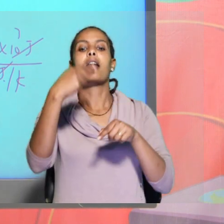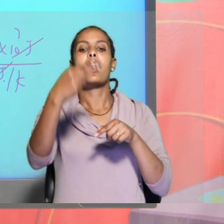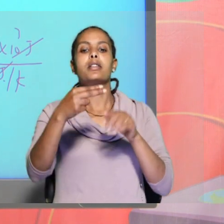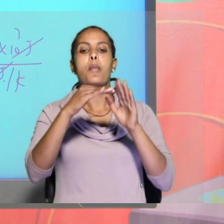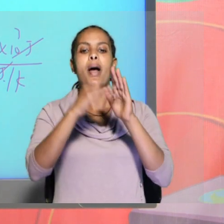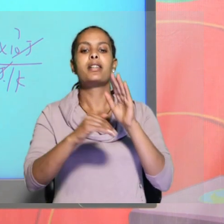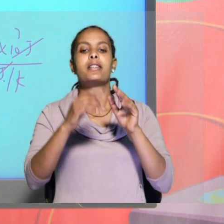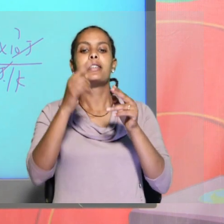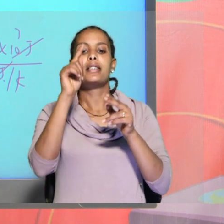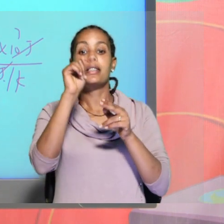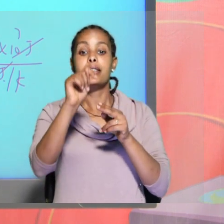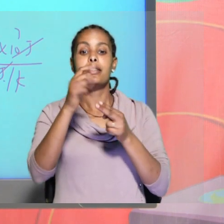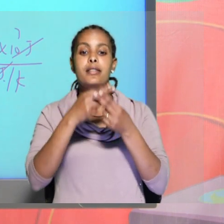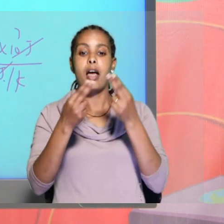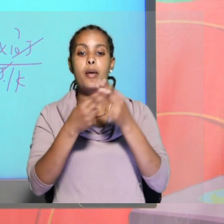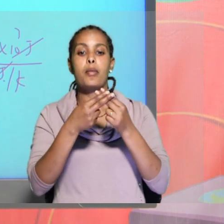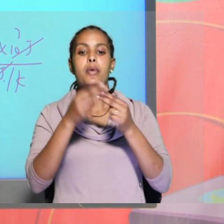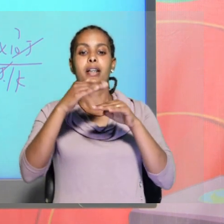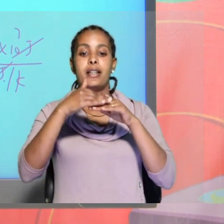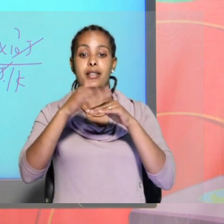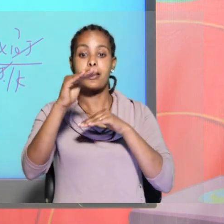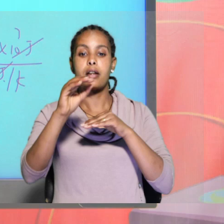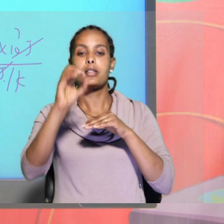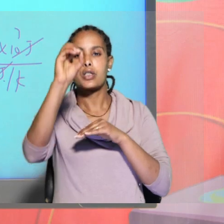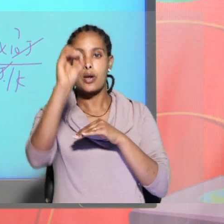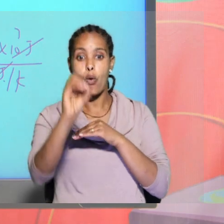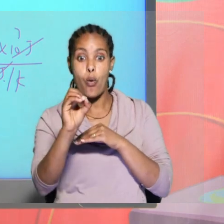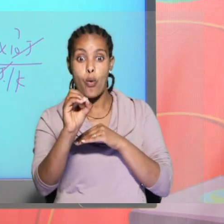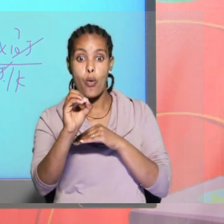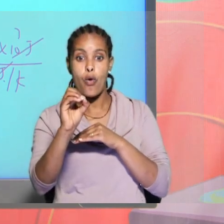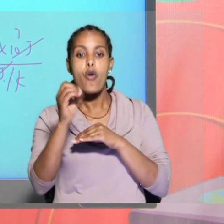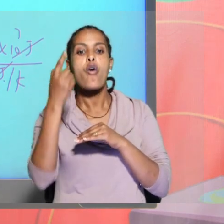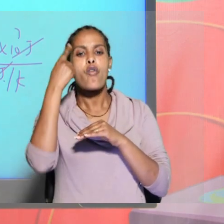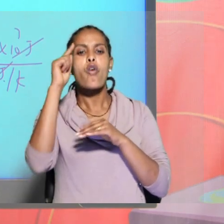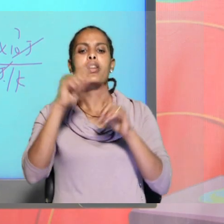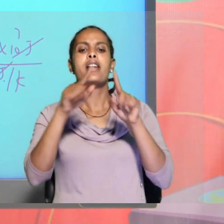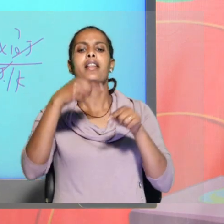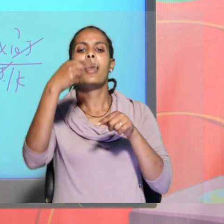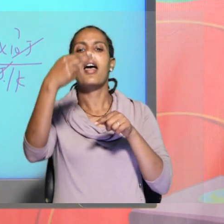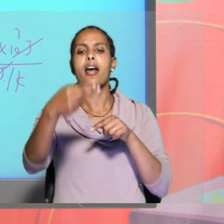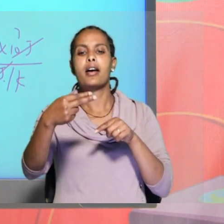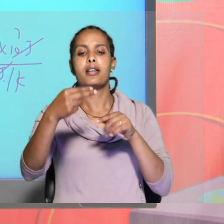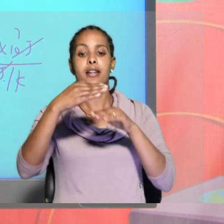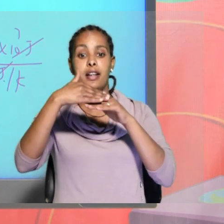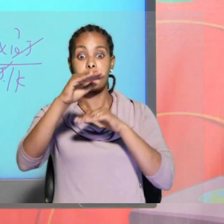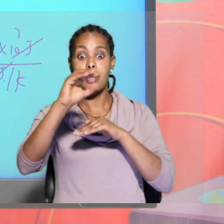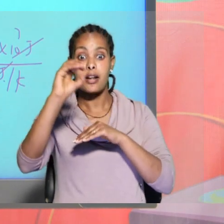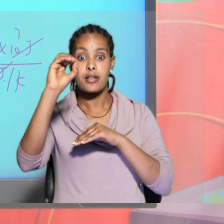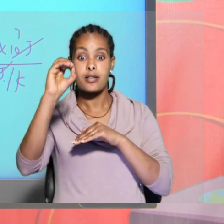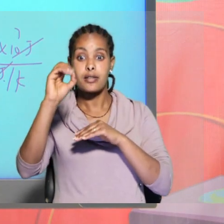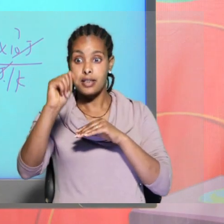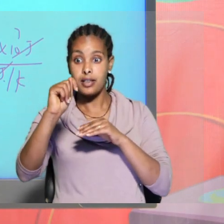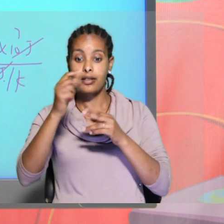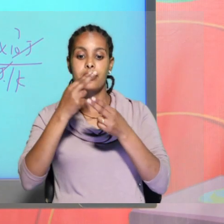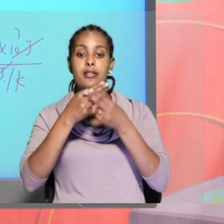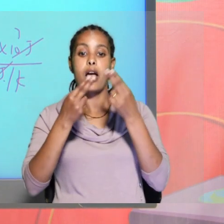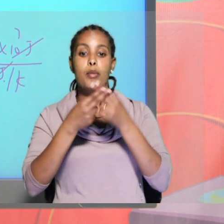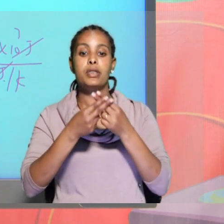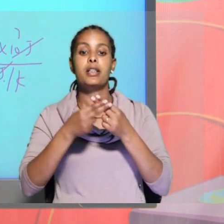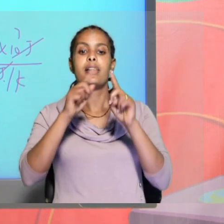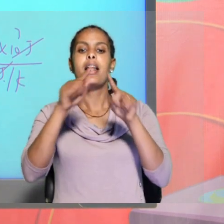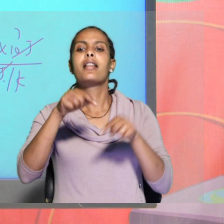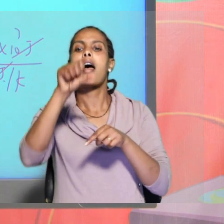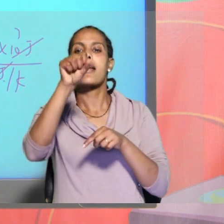minus T times delta S is greater than 0. For delta H greater than T times delta